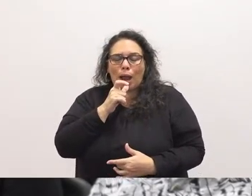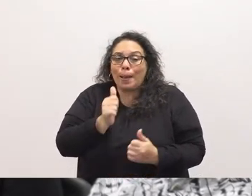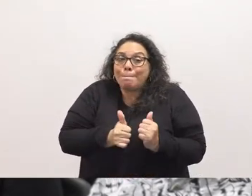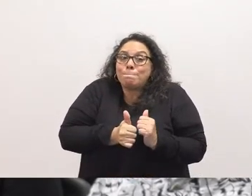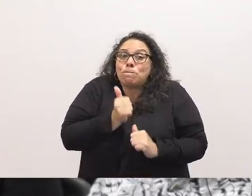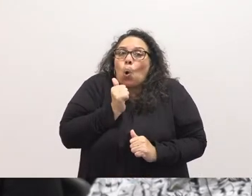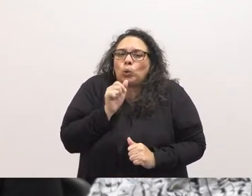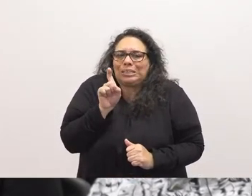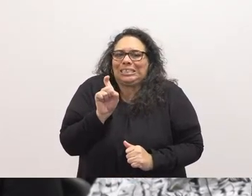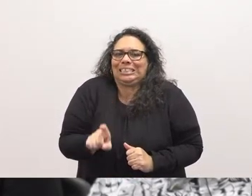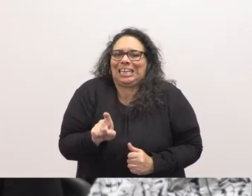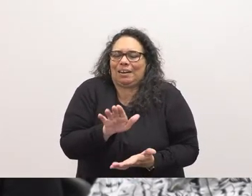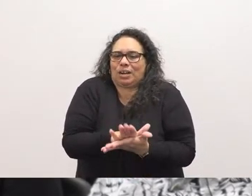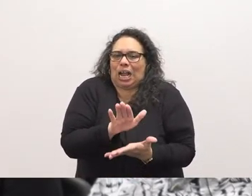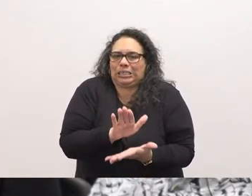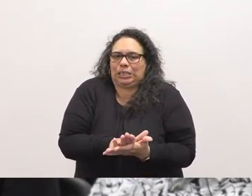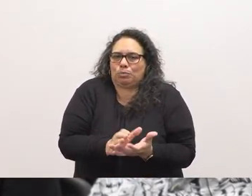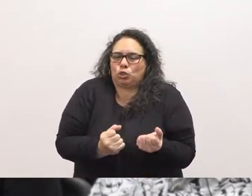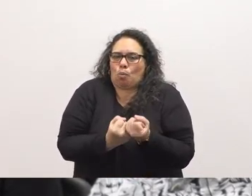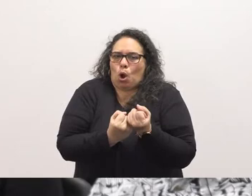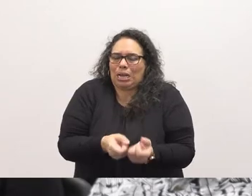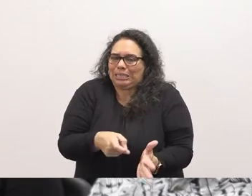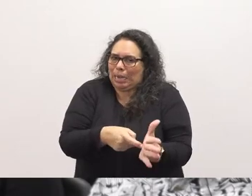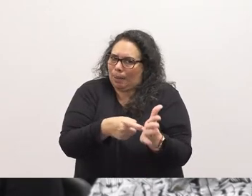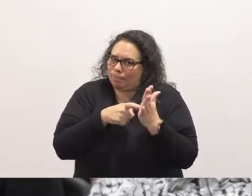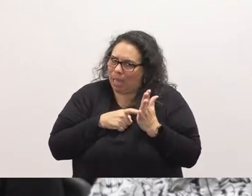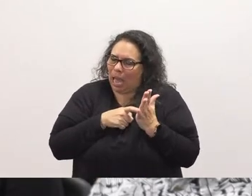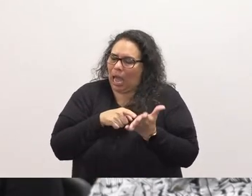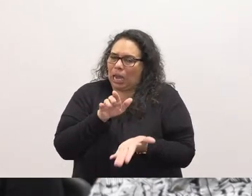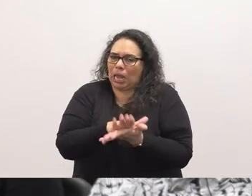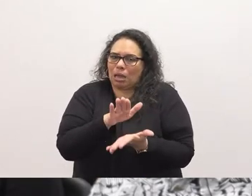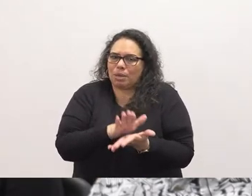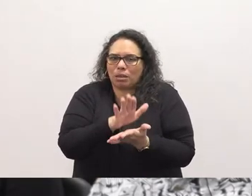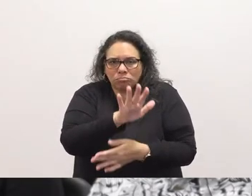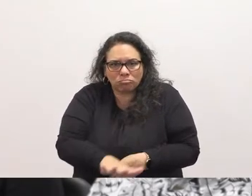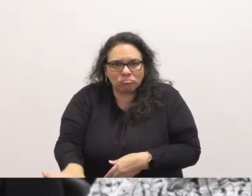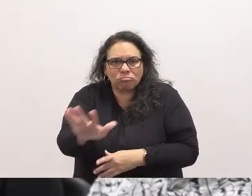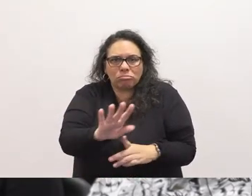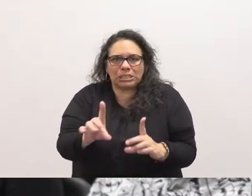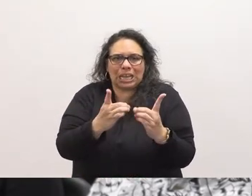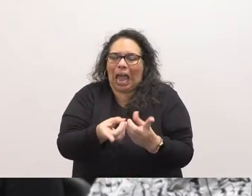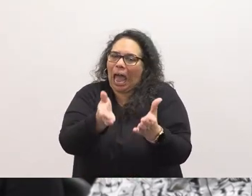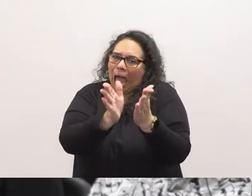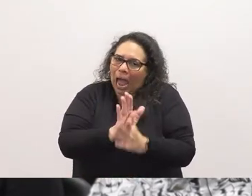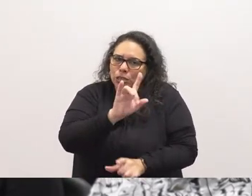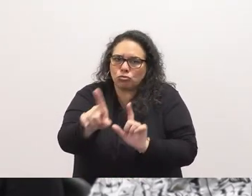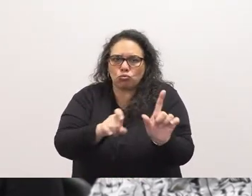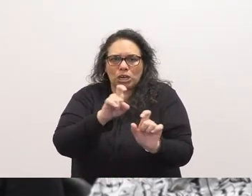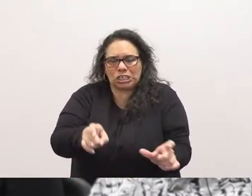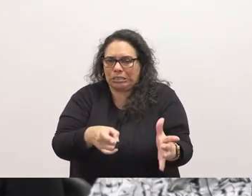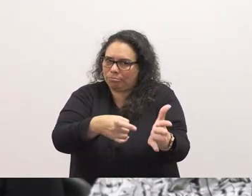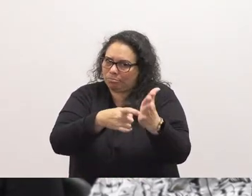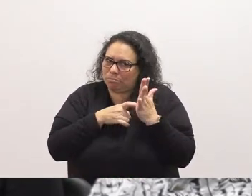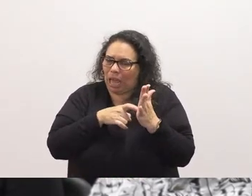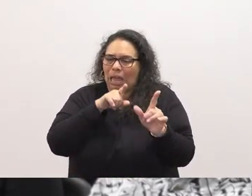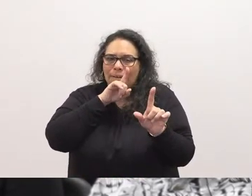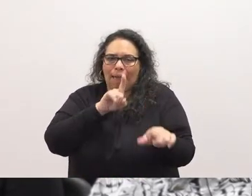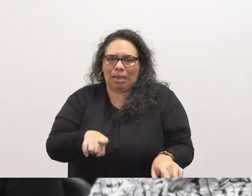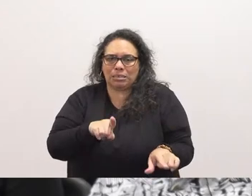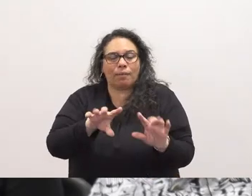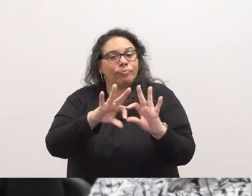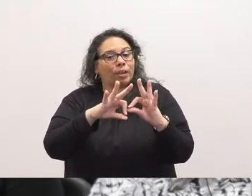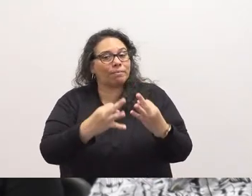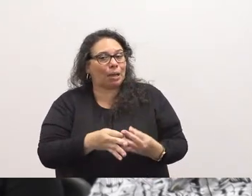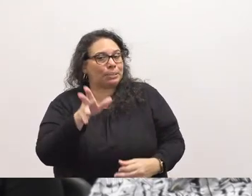in need of academic support. Demand accountability across the district, ask questions, and demand answers. To the